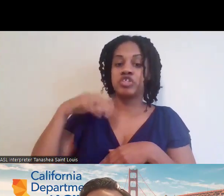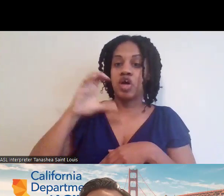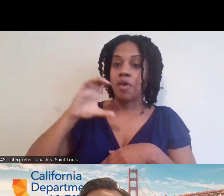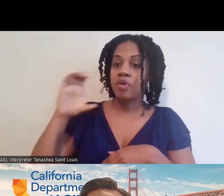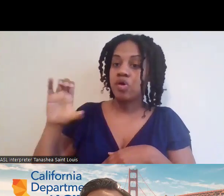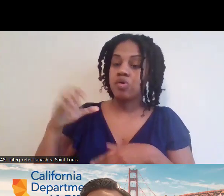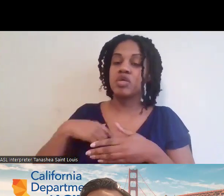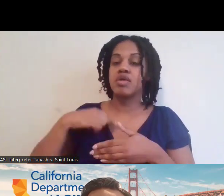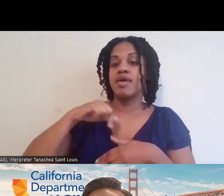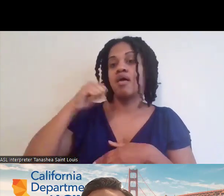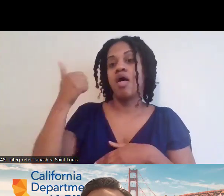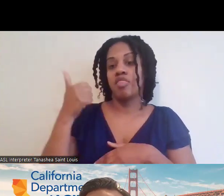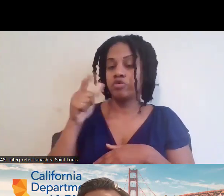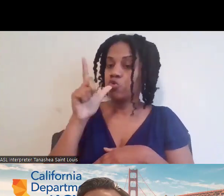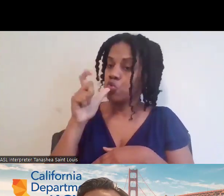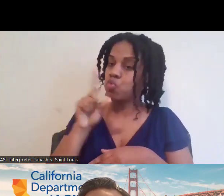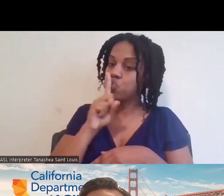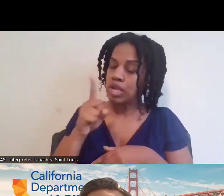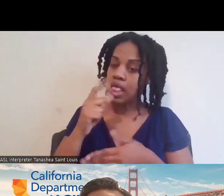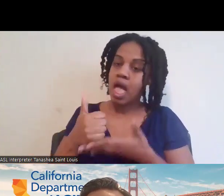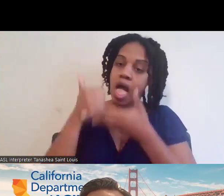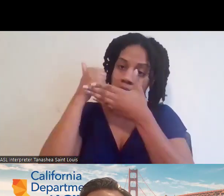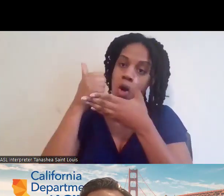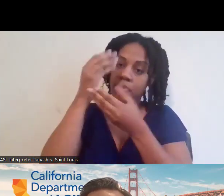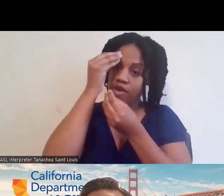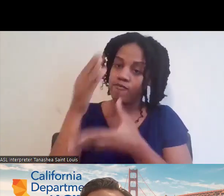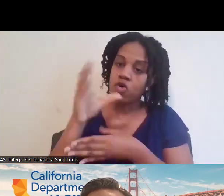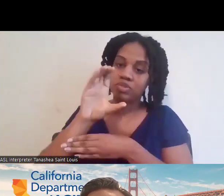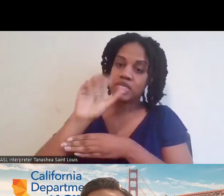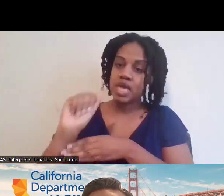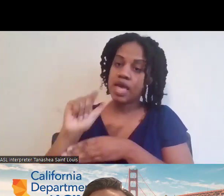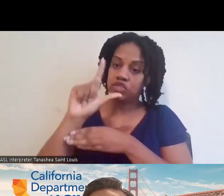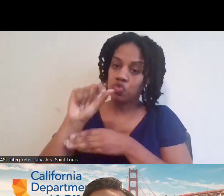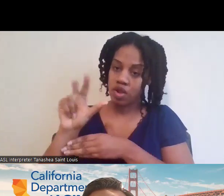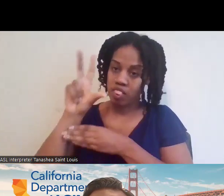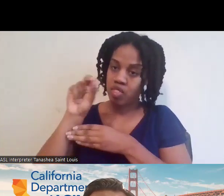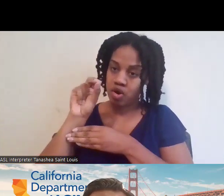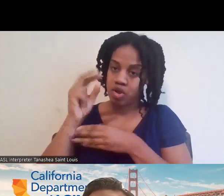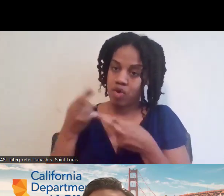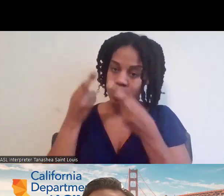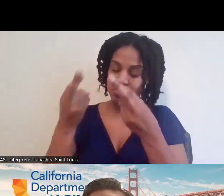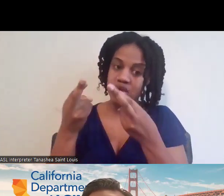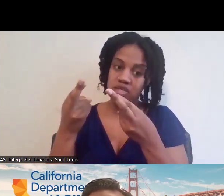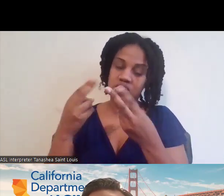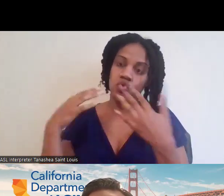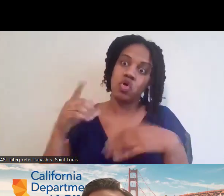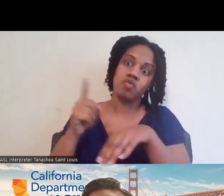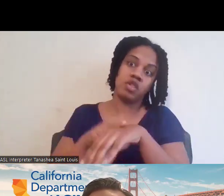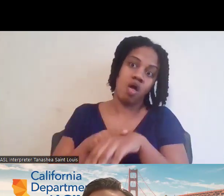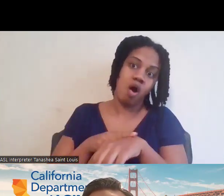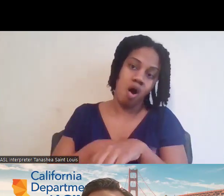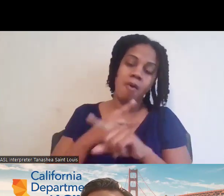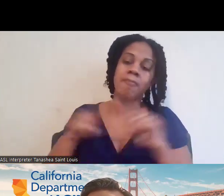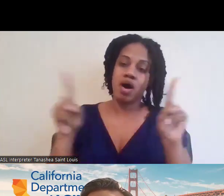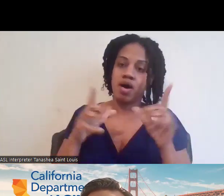and others who really helped inform the CA 2030 recommendations. It was a long road, but a lot